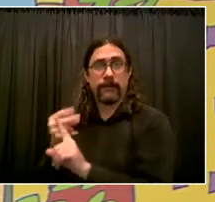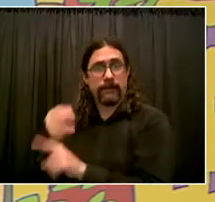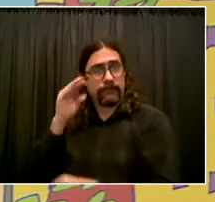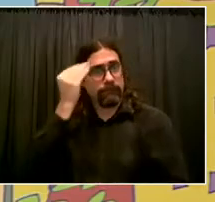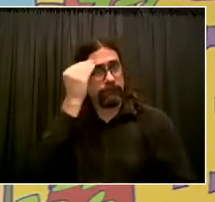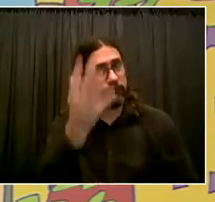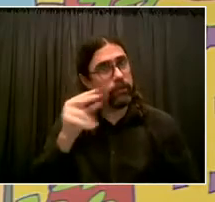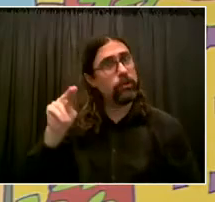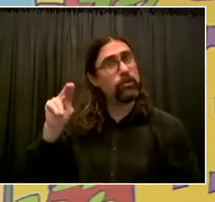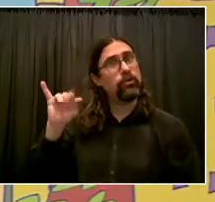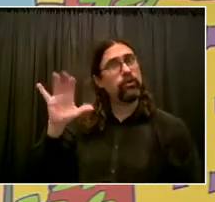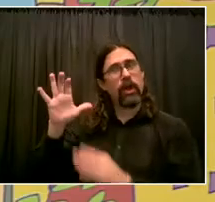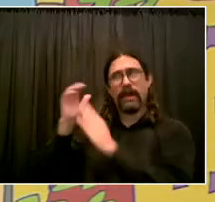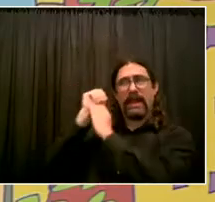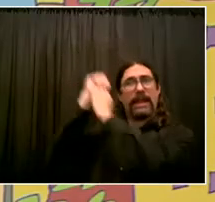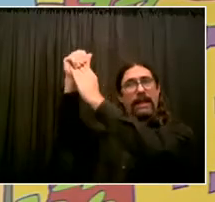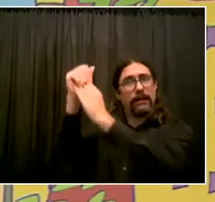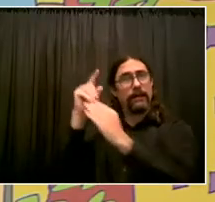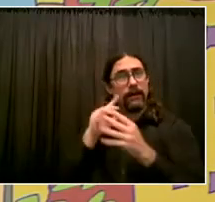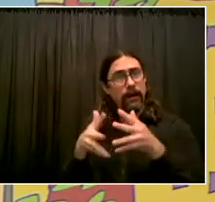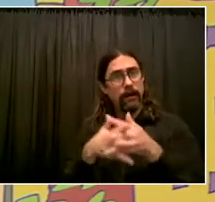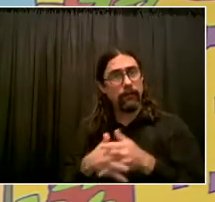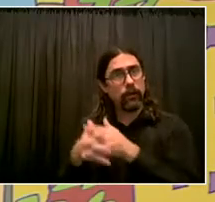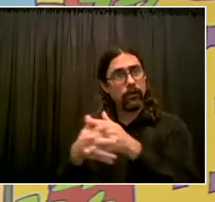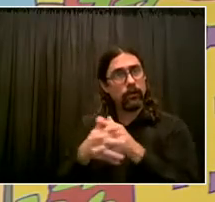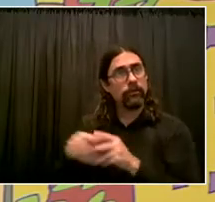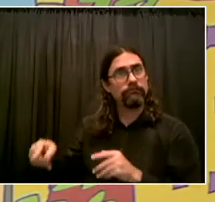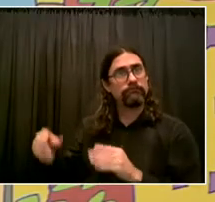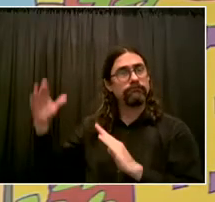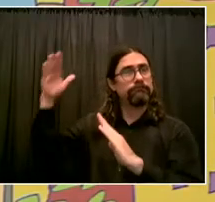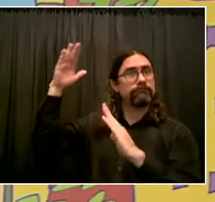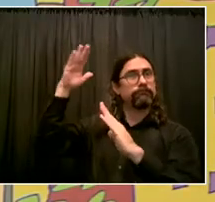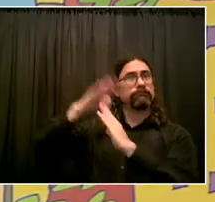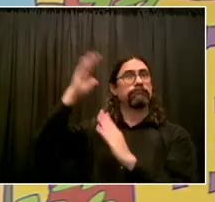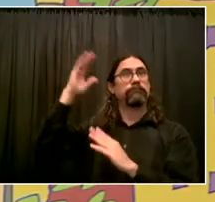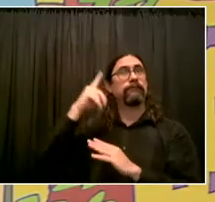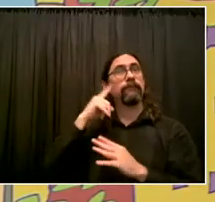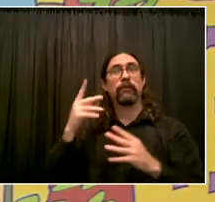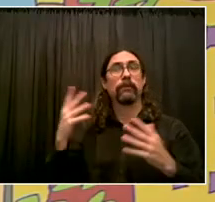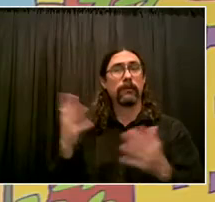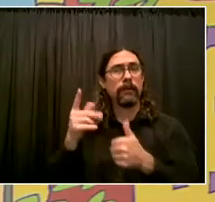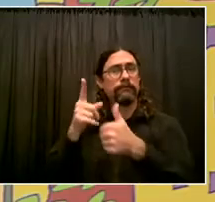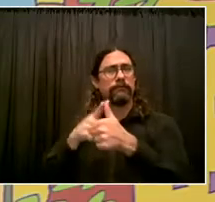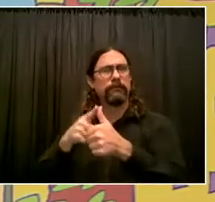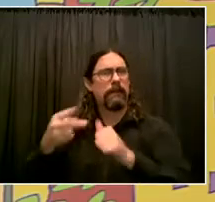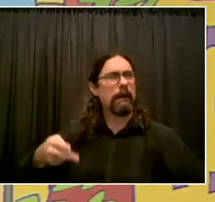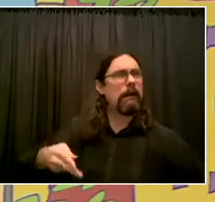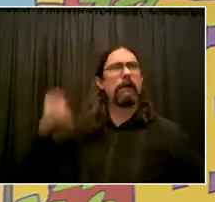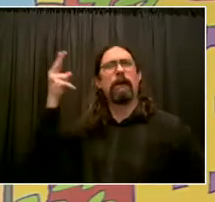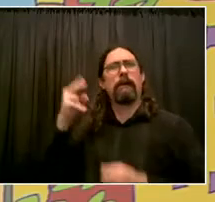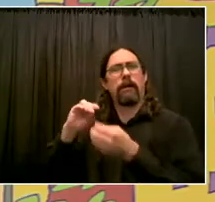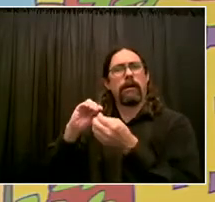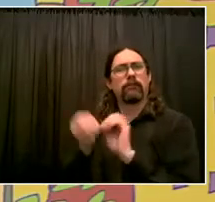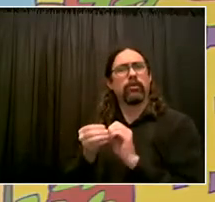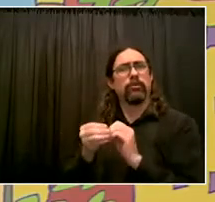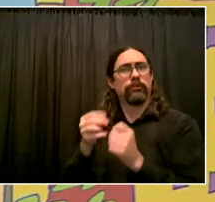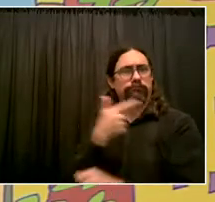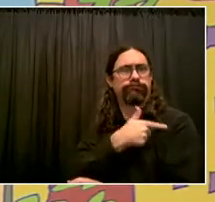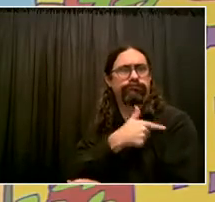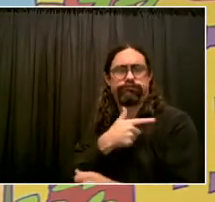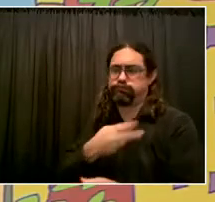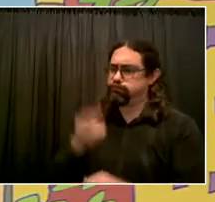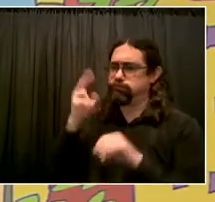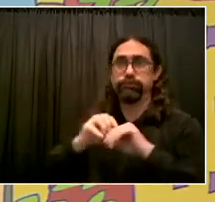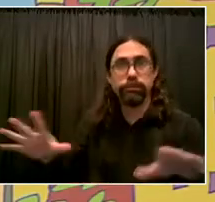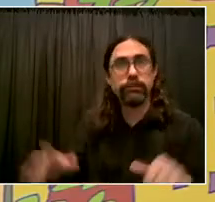have embraced them, it's been absolutely outstanding. It's why you can see the life of the city coming back more and more all the time. Right now, almost 12 million